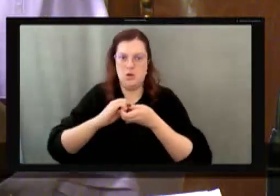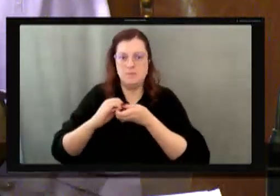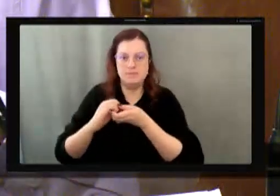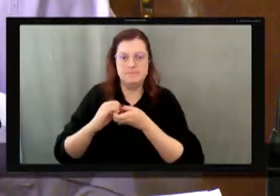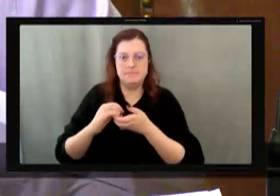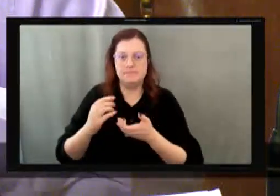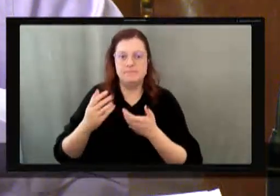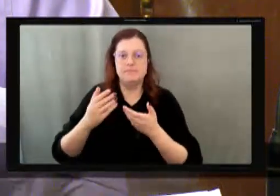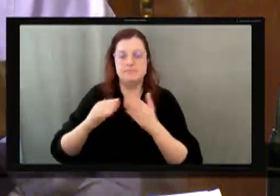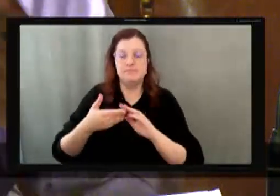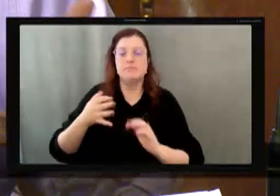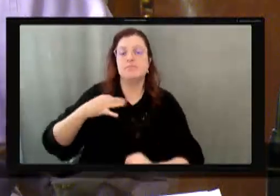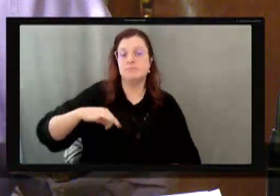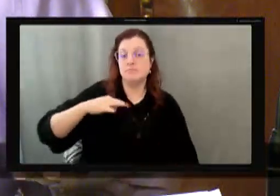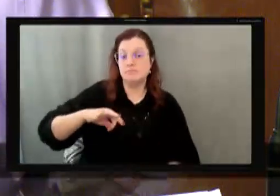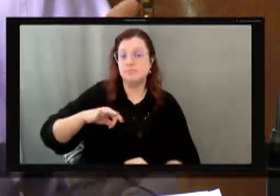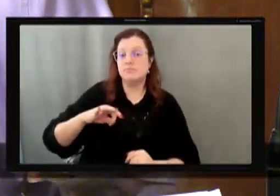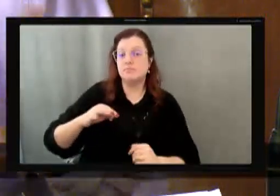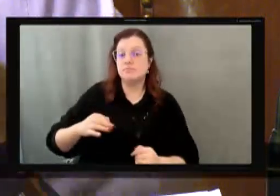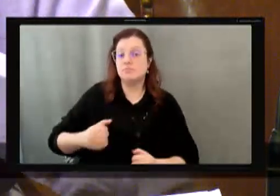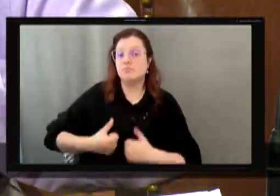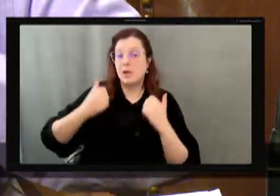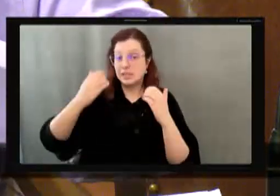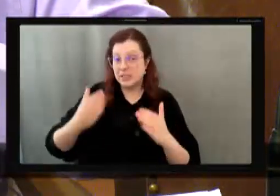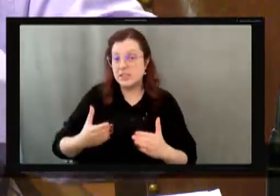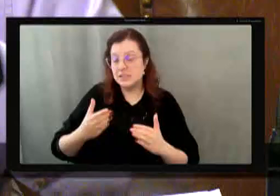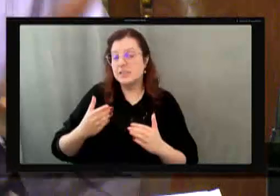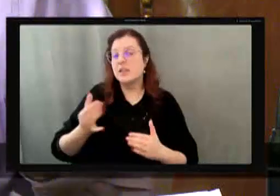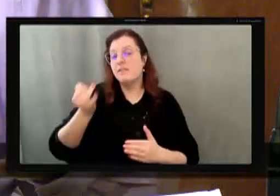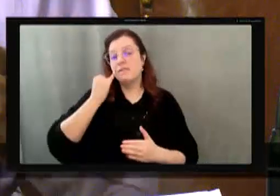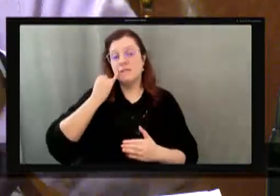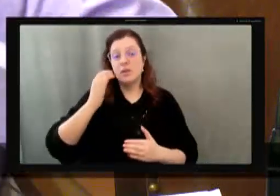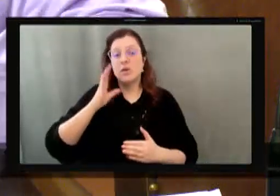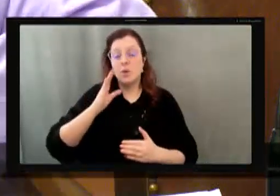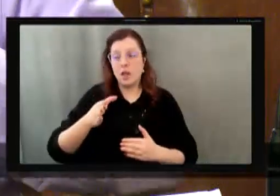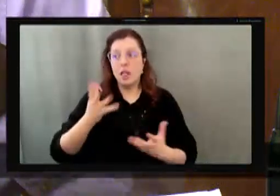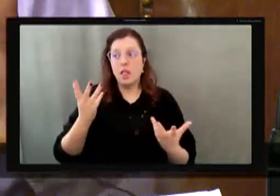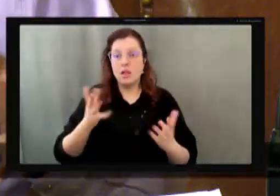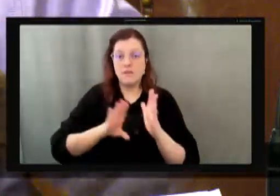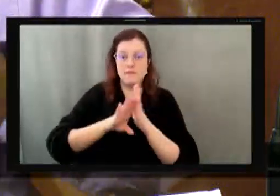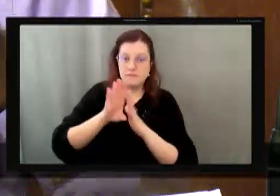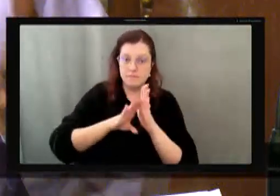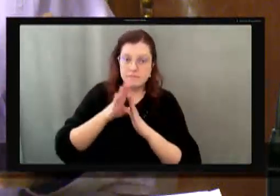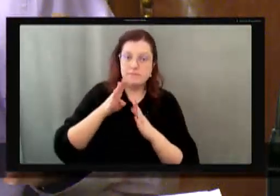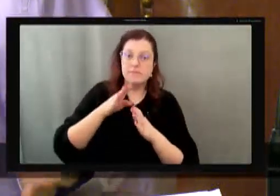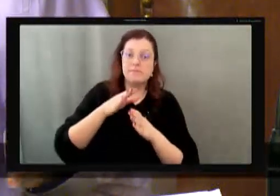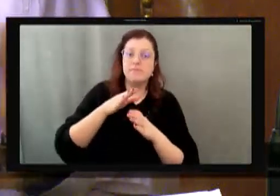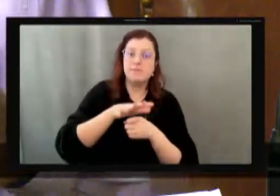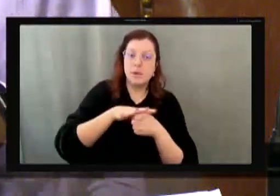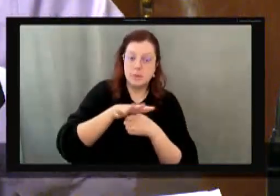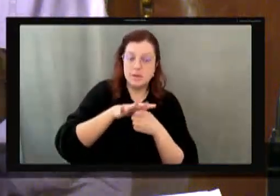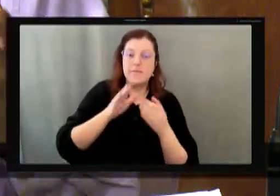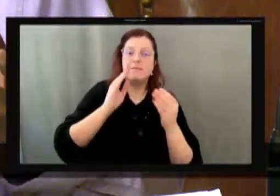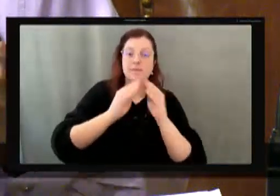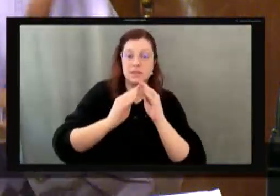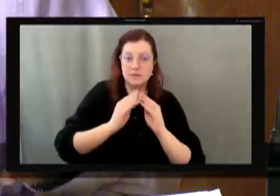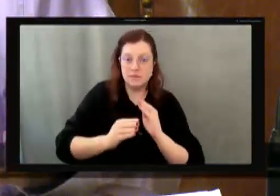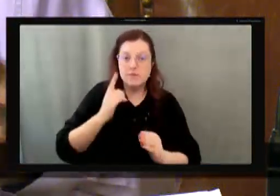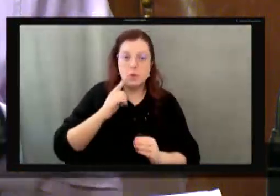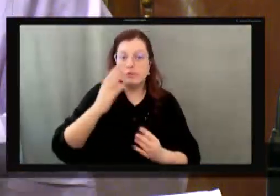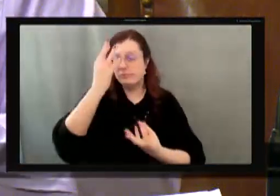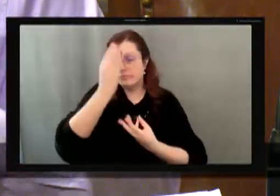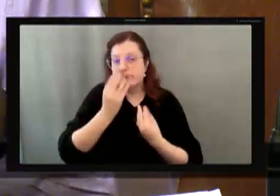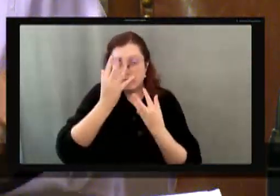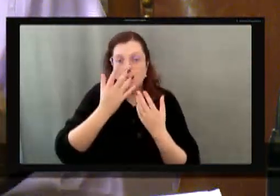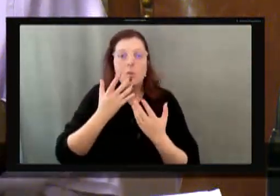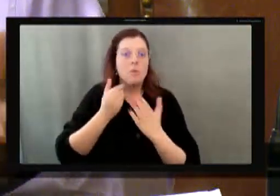Pittsburgh residents that, as Councilwoman Smith said, if you're going to develop this property or you're going to take this property and rehab it for beautification and whatever